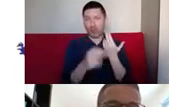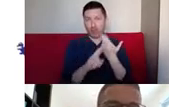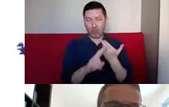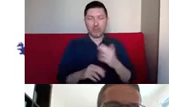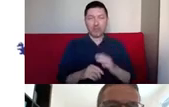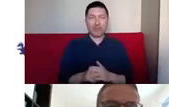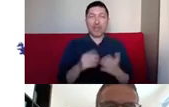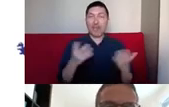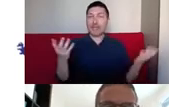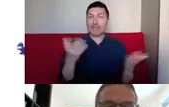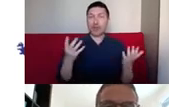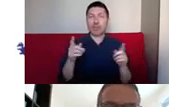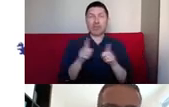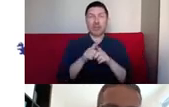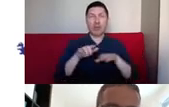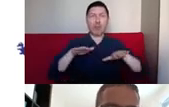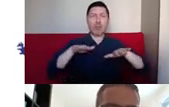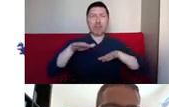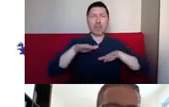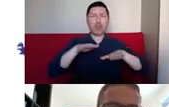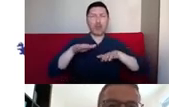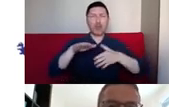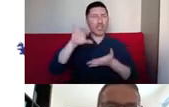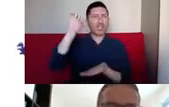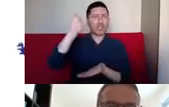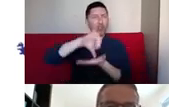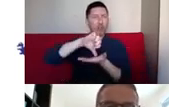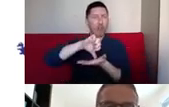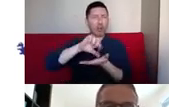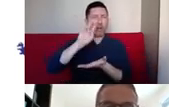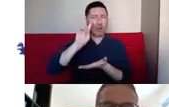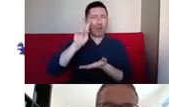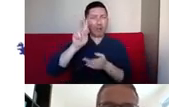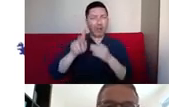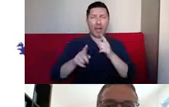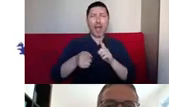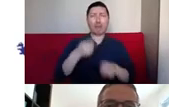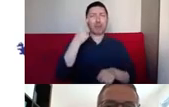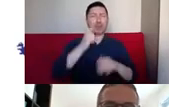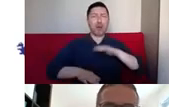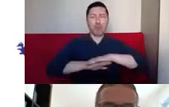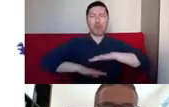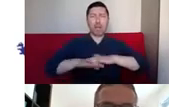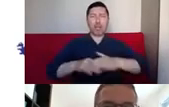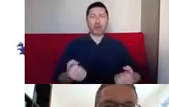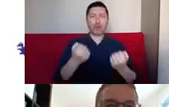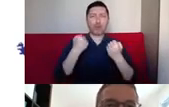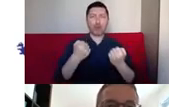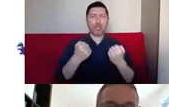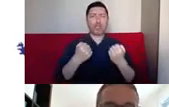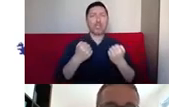inclusive. Among those countless answers, there are two answers very closely linked to the United